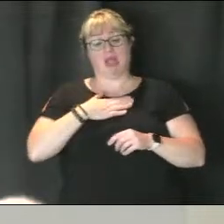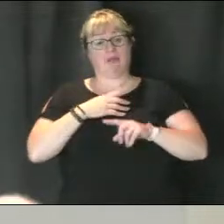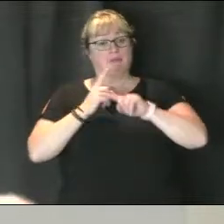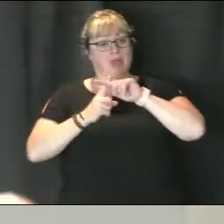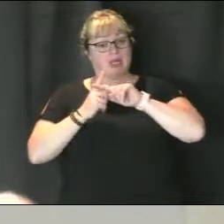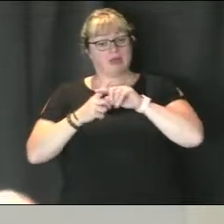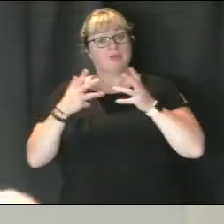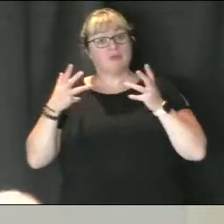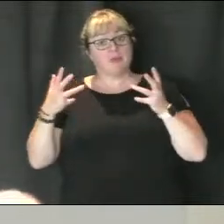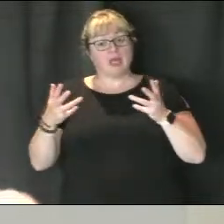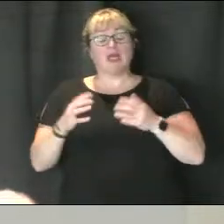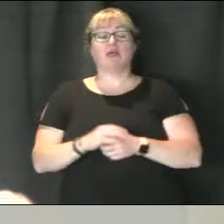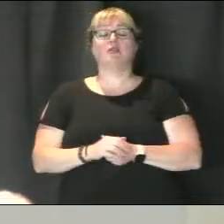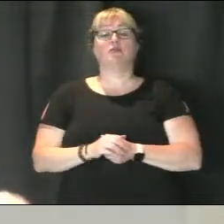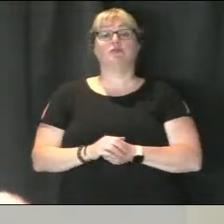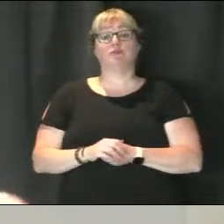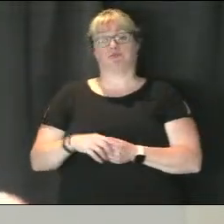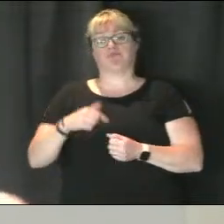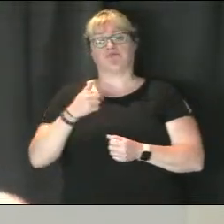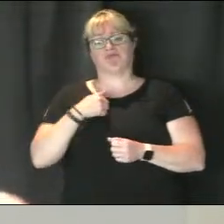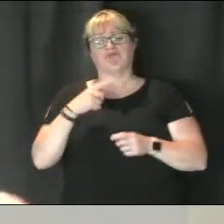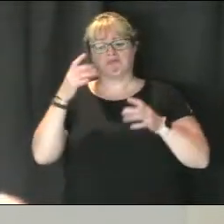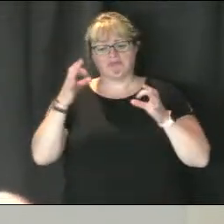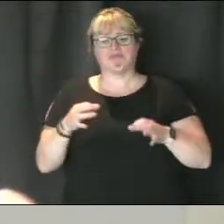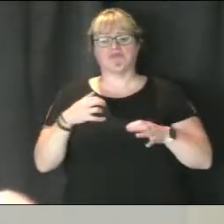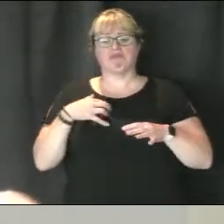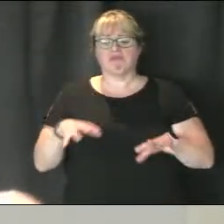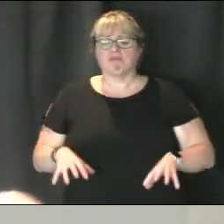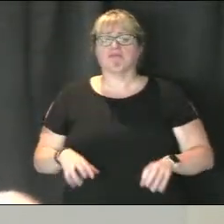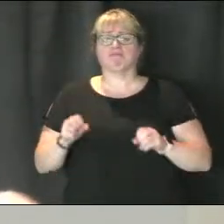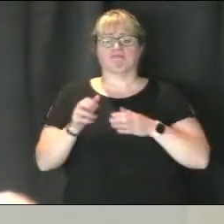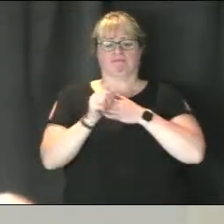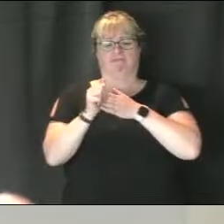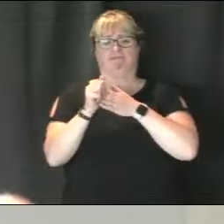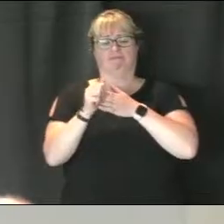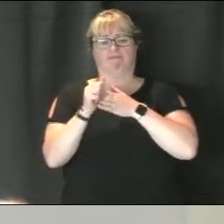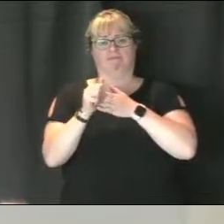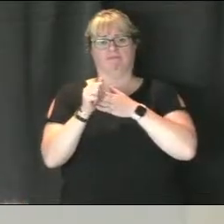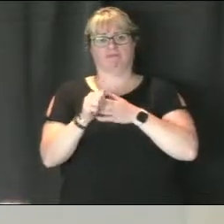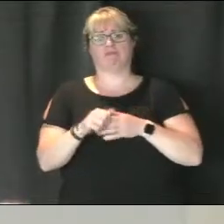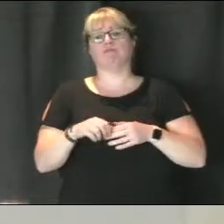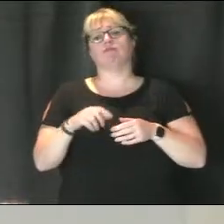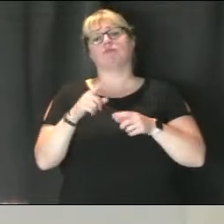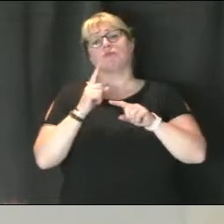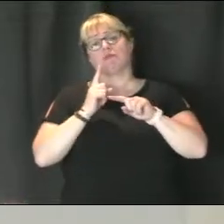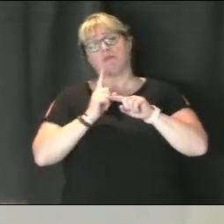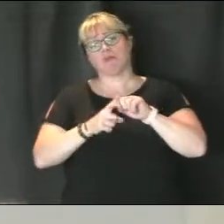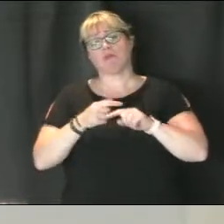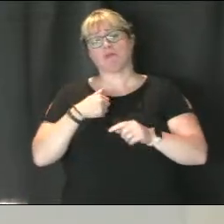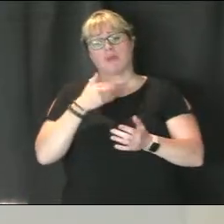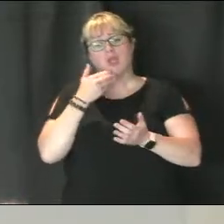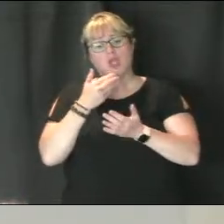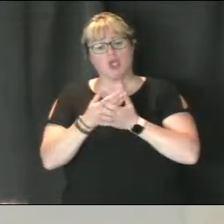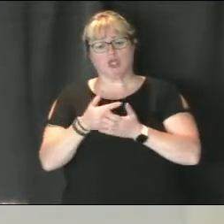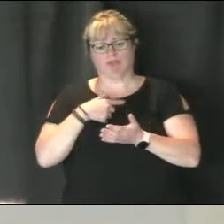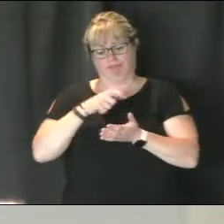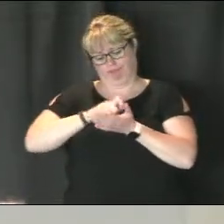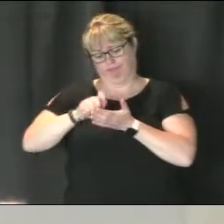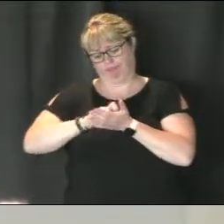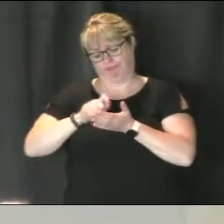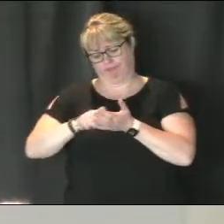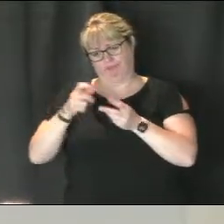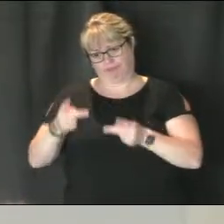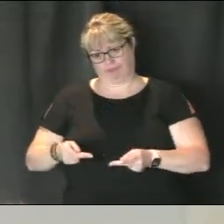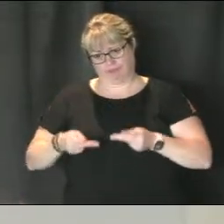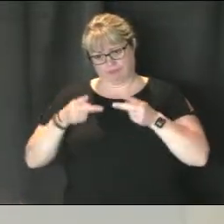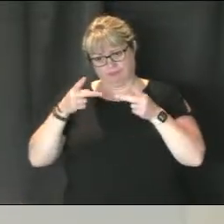was one, that I took the leadership part. Number 2, I was pretty good at writing proposals. And